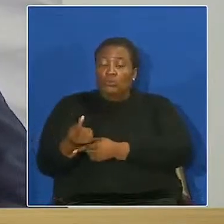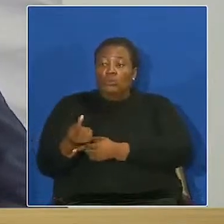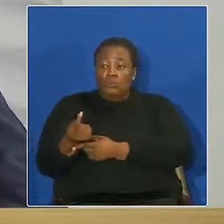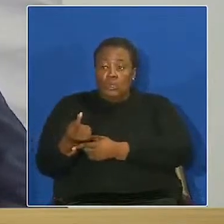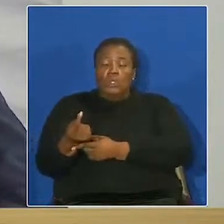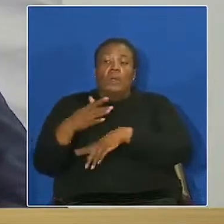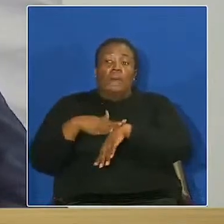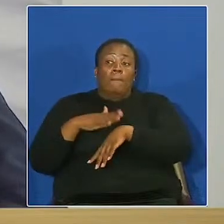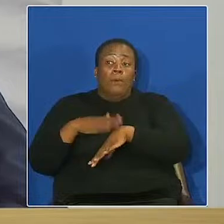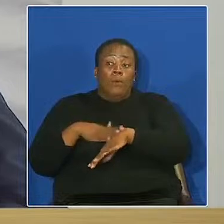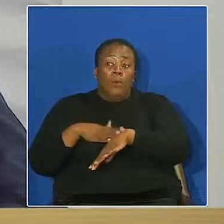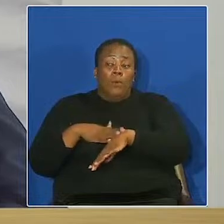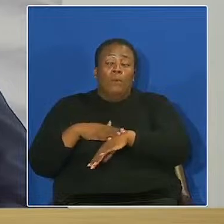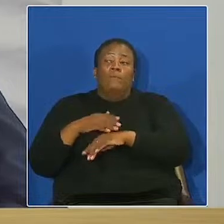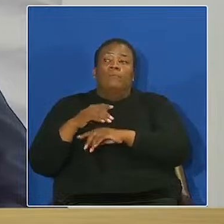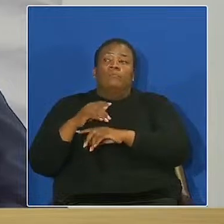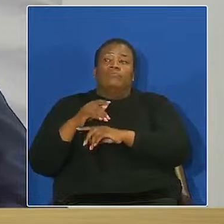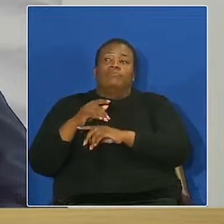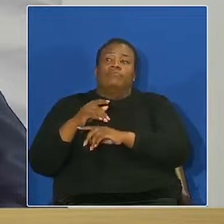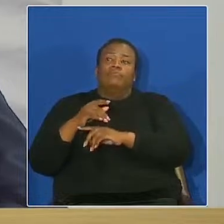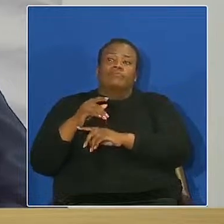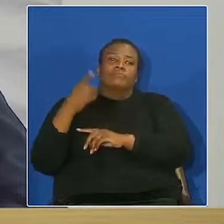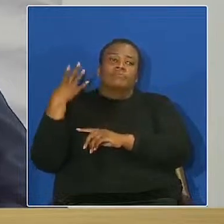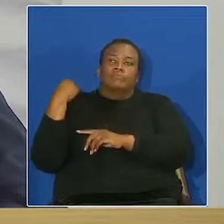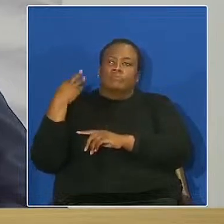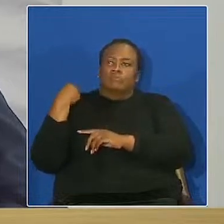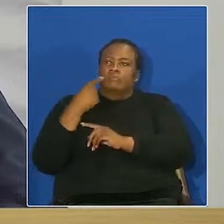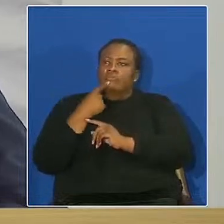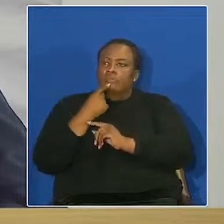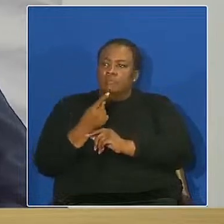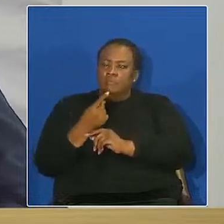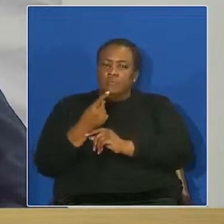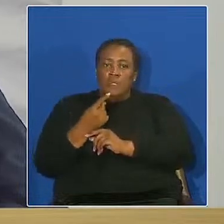further directive was that